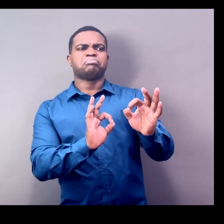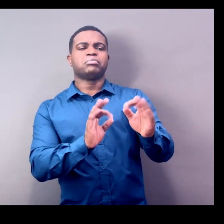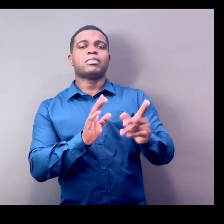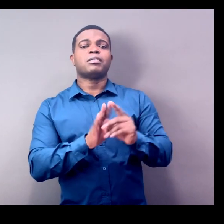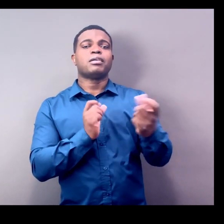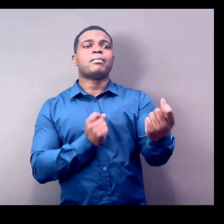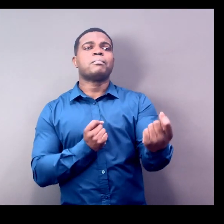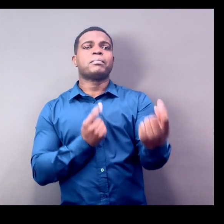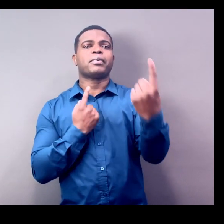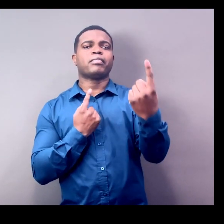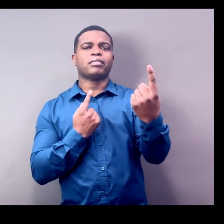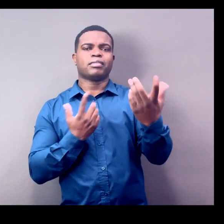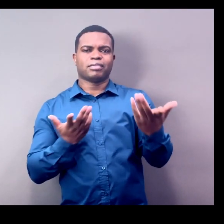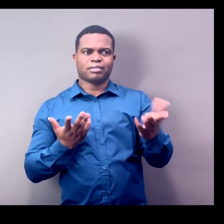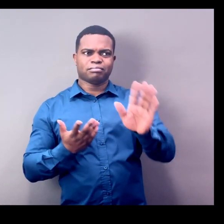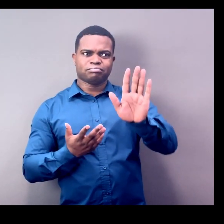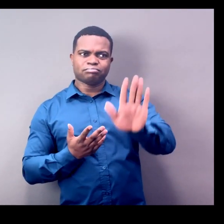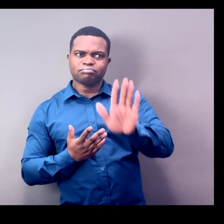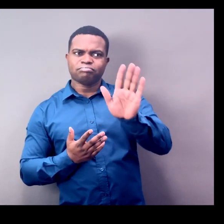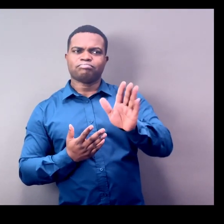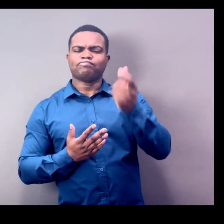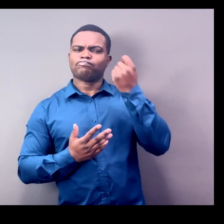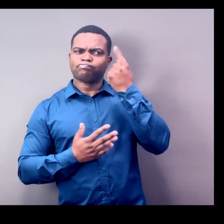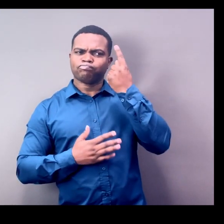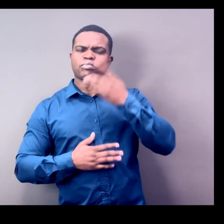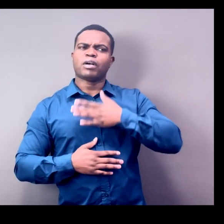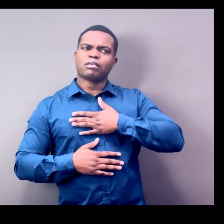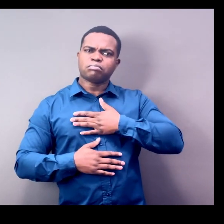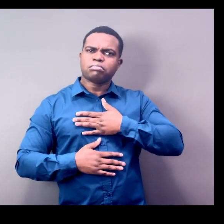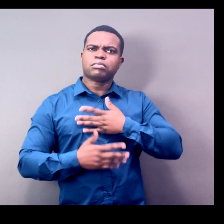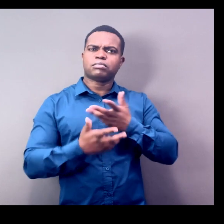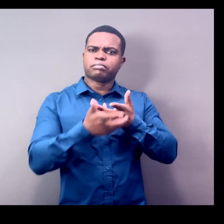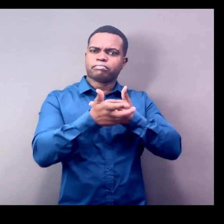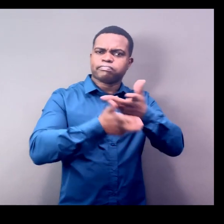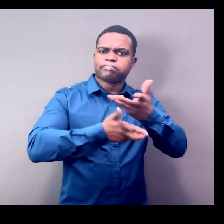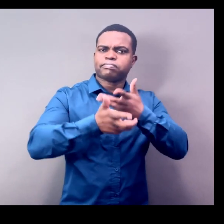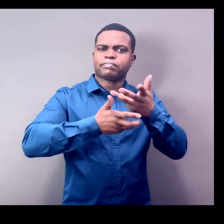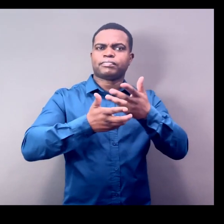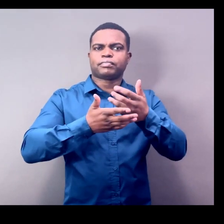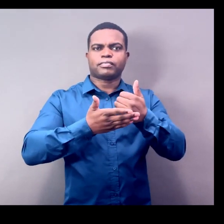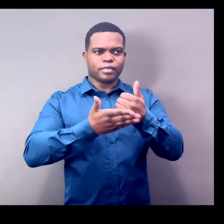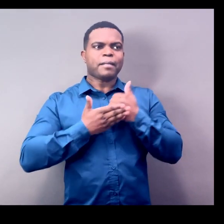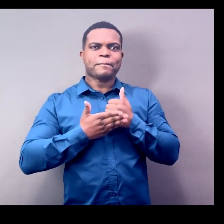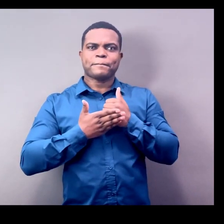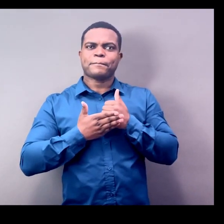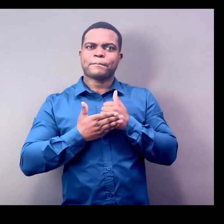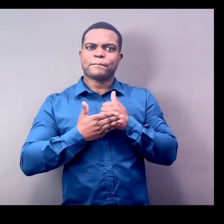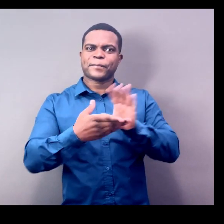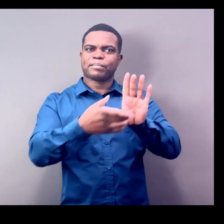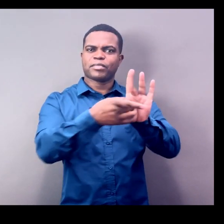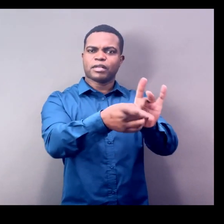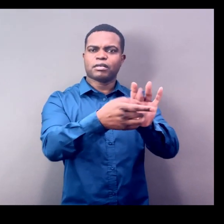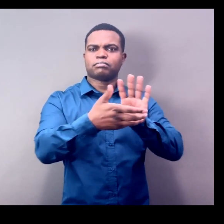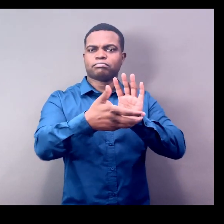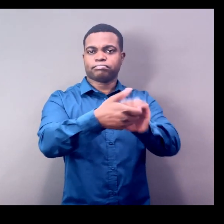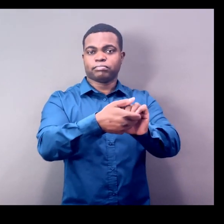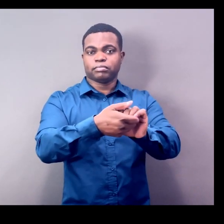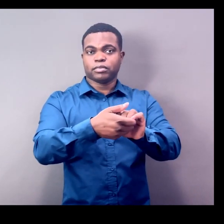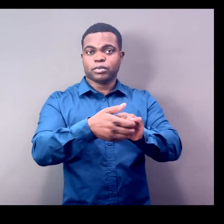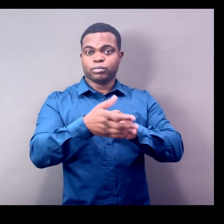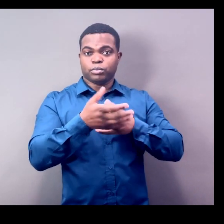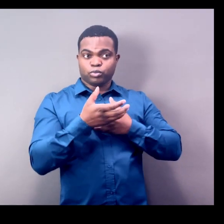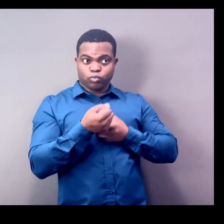are empathy. These are ways you can practice empathy. You need to put yourself